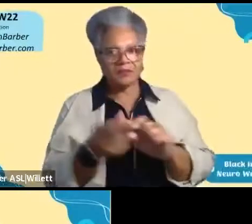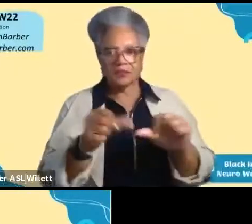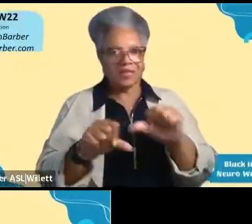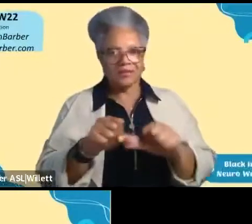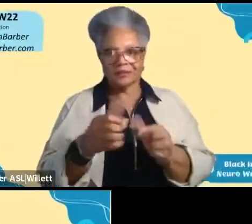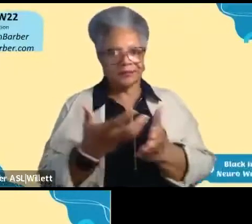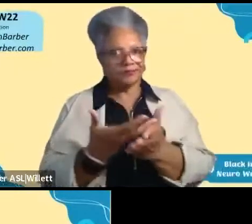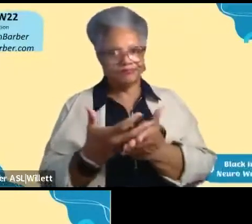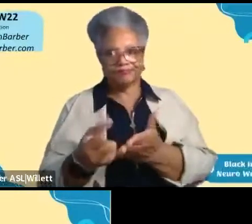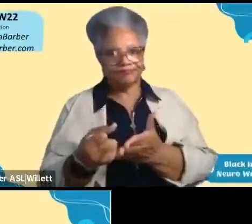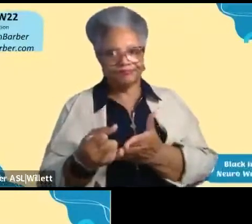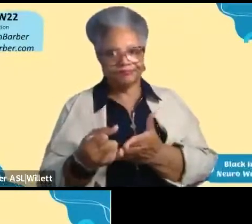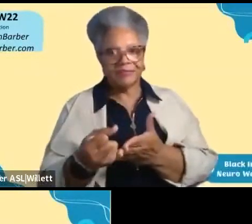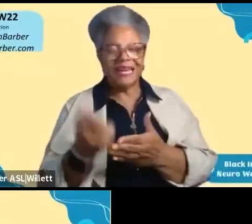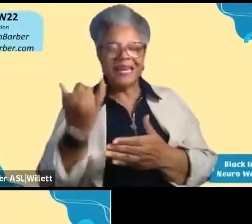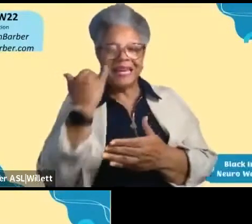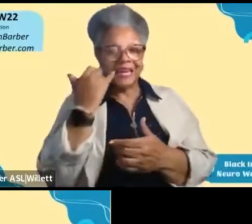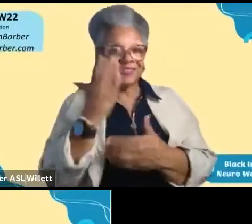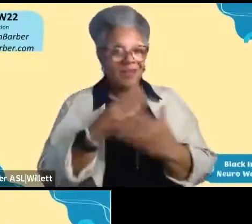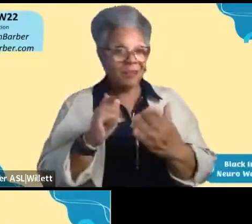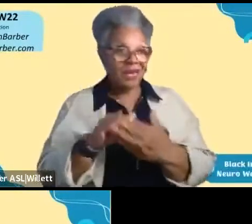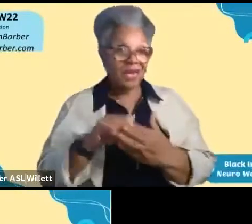So if someone has buckets of money,